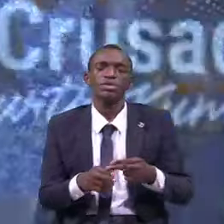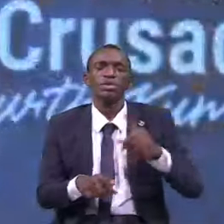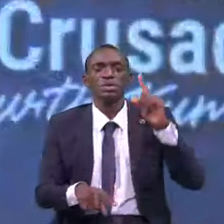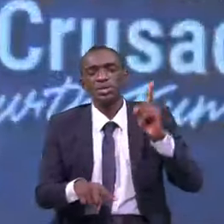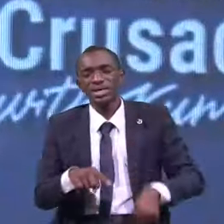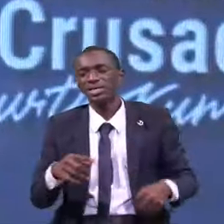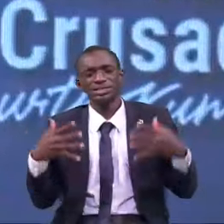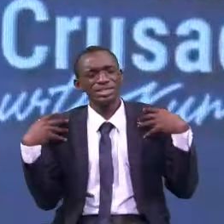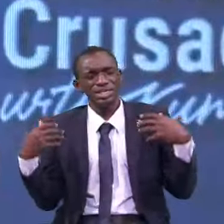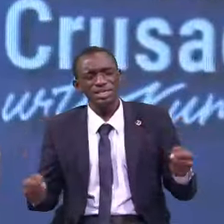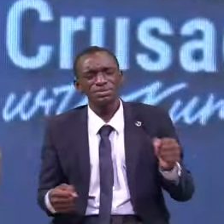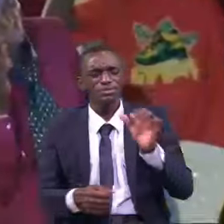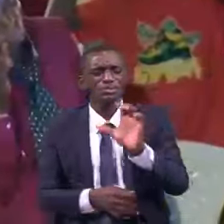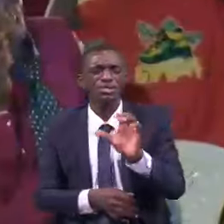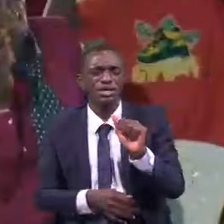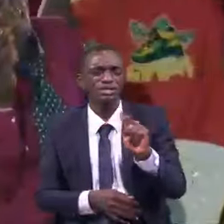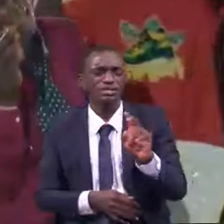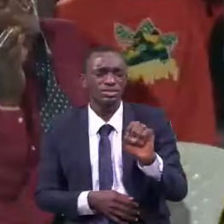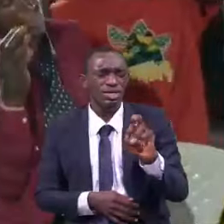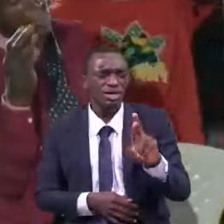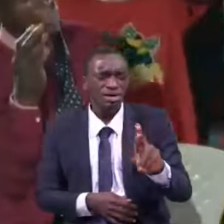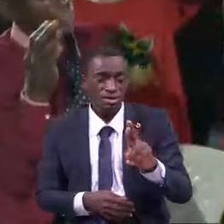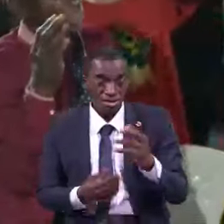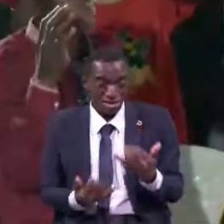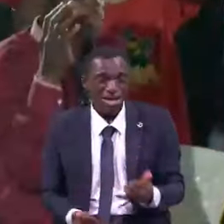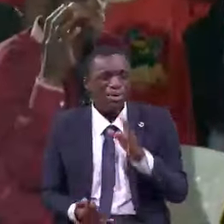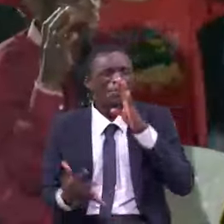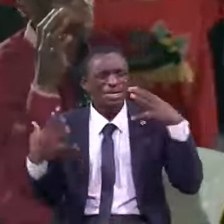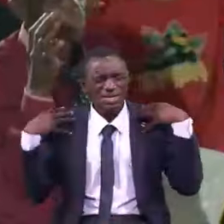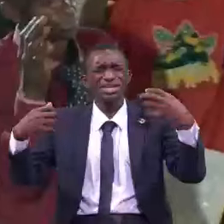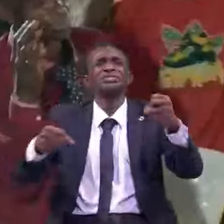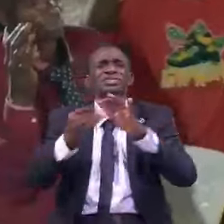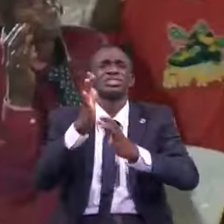Incurable cancer, be healed in Jesus'